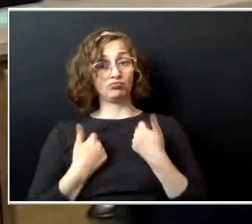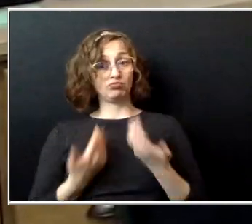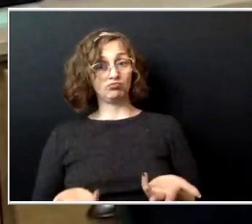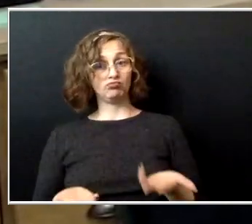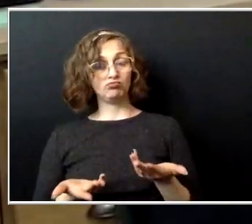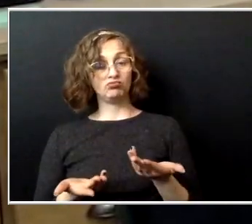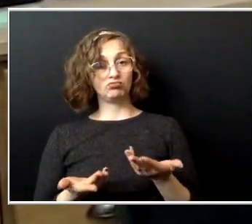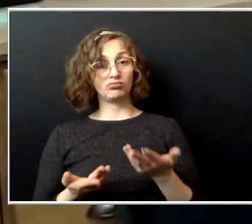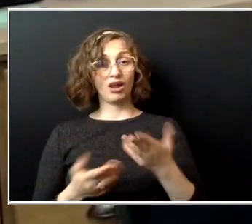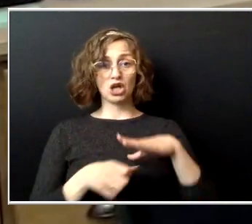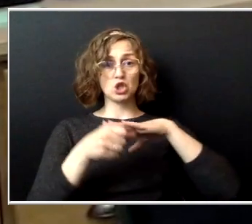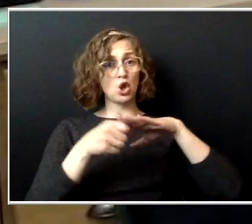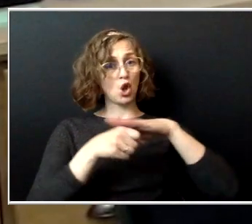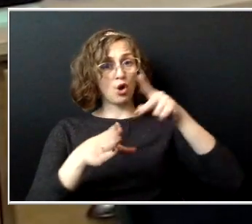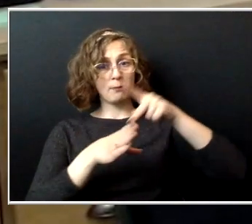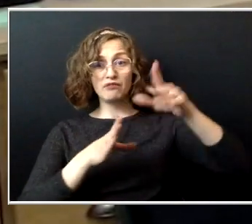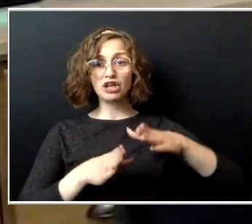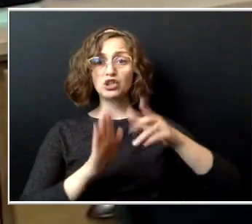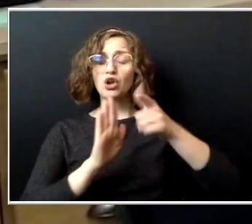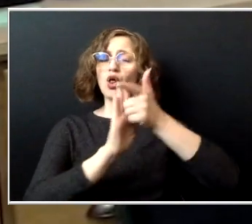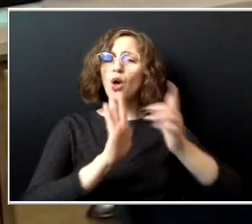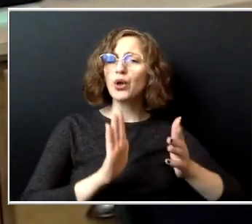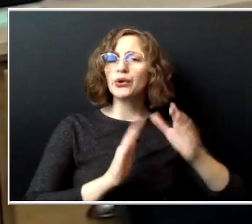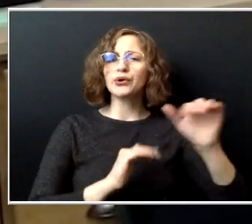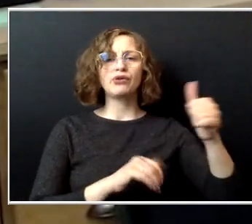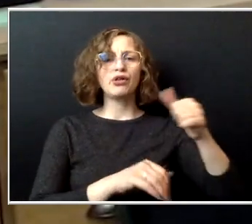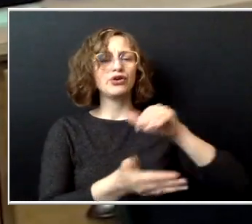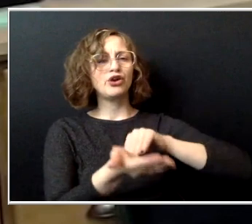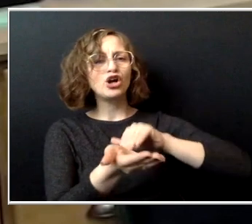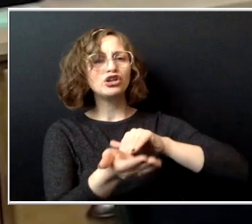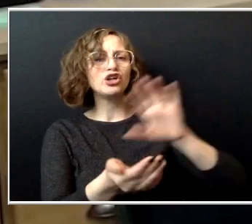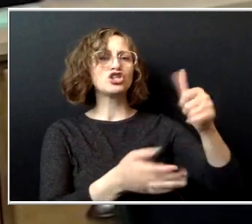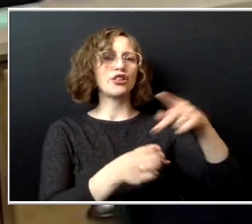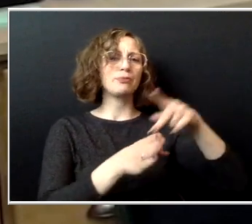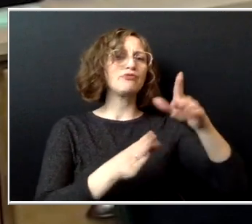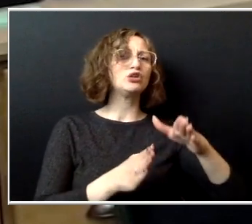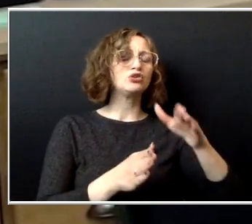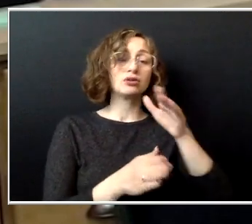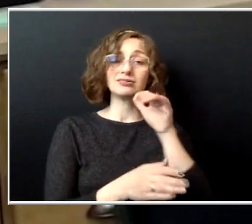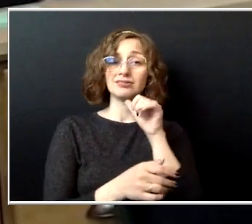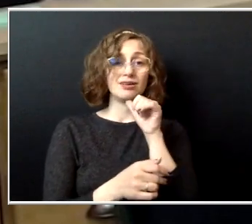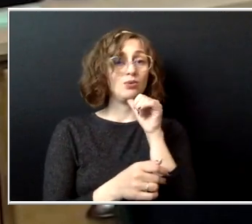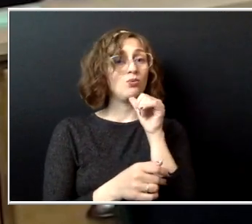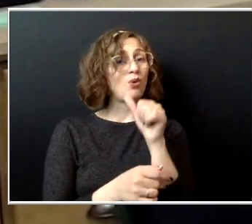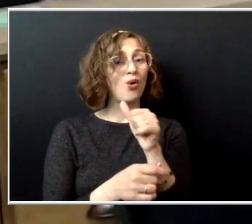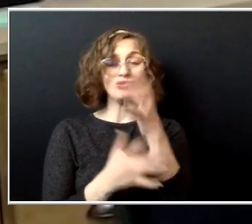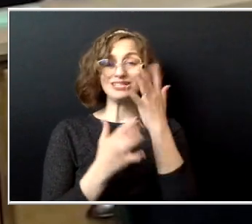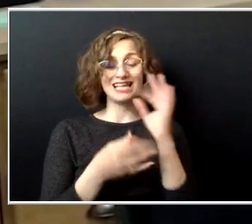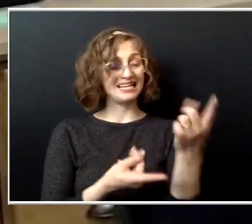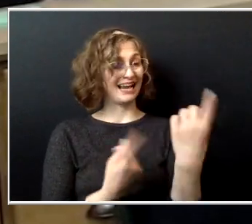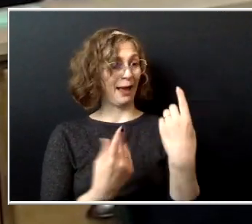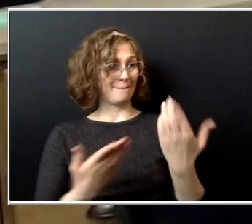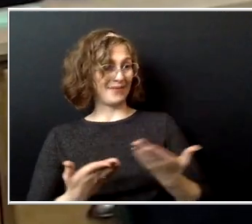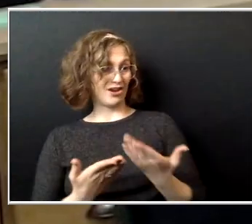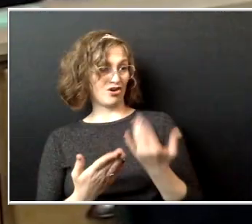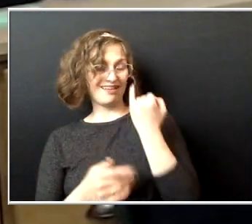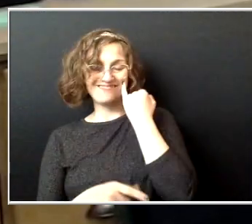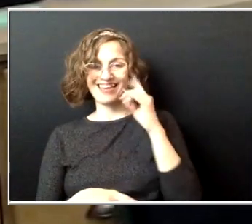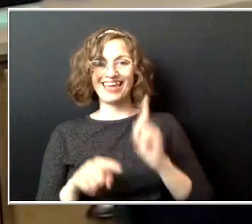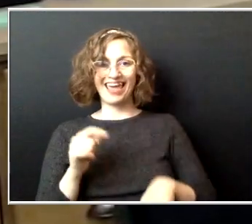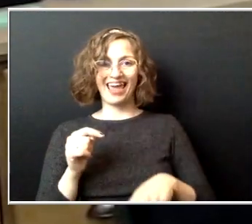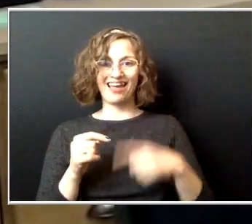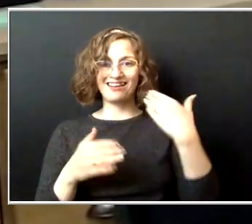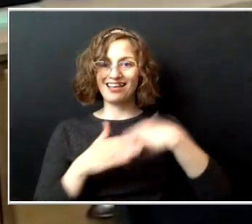are lawyers or other doctors or other professionals, they aren't going to choose to come and live here if they can't even have a baby